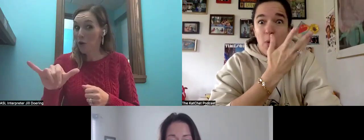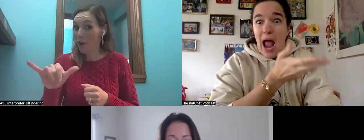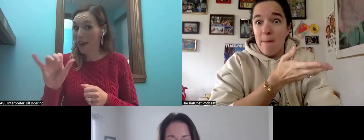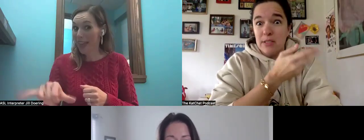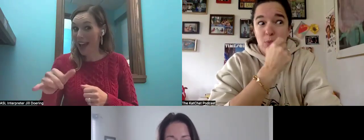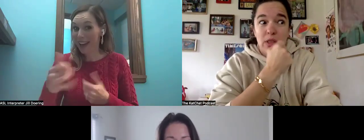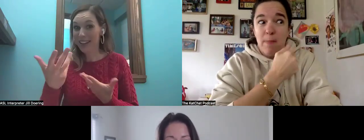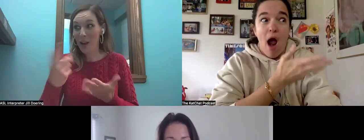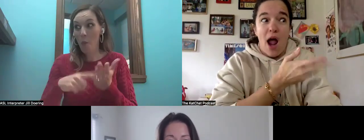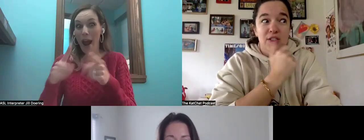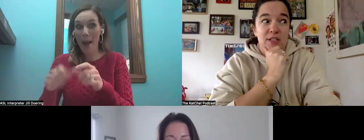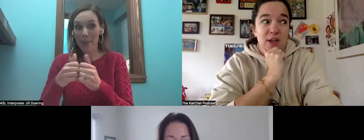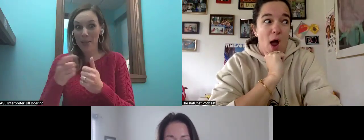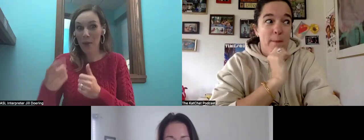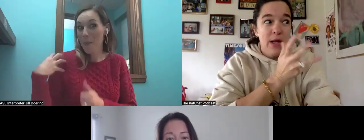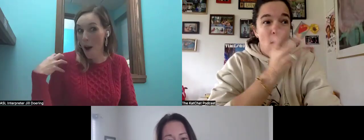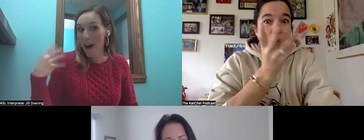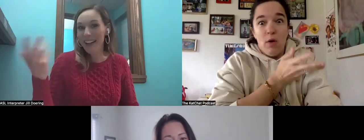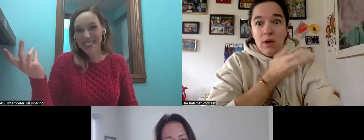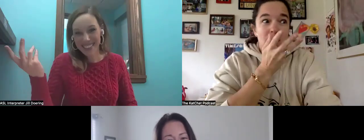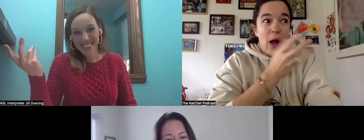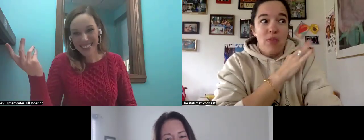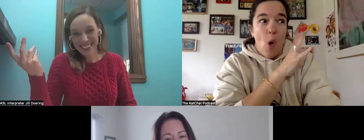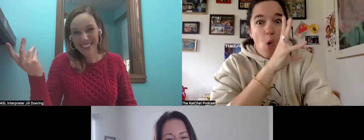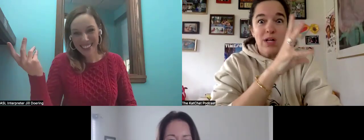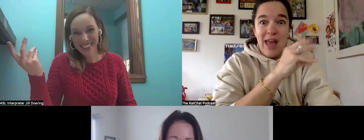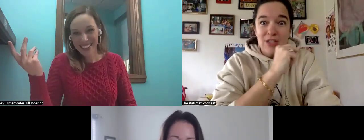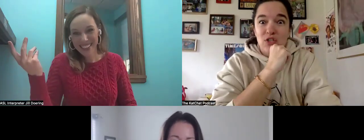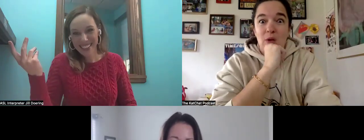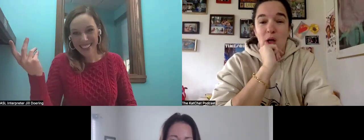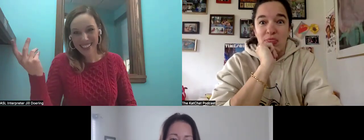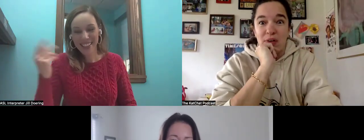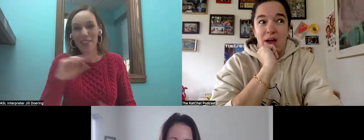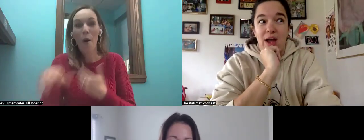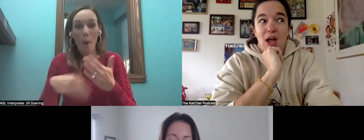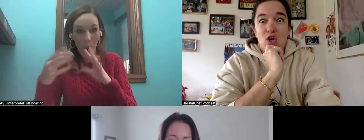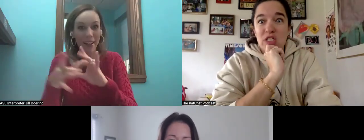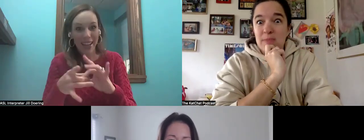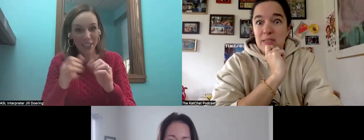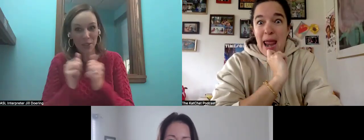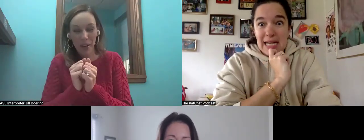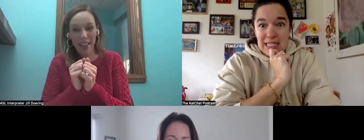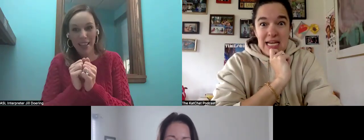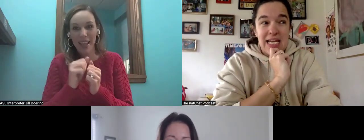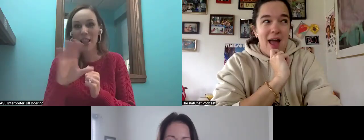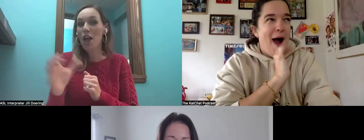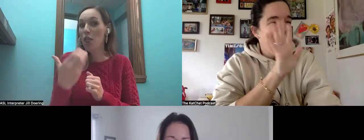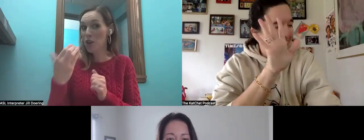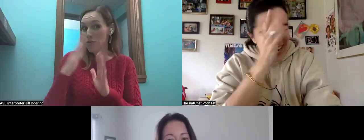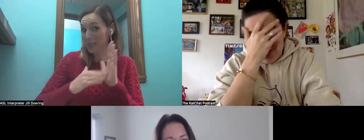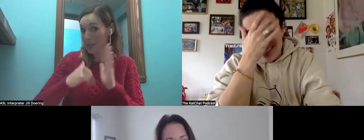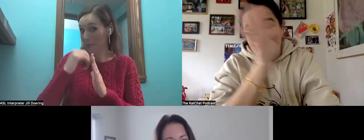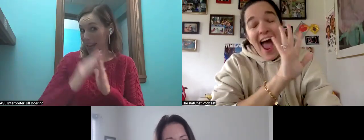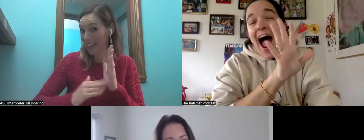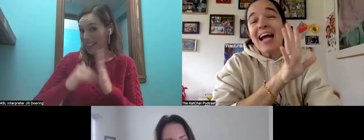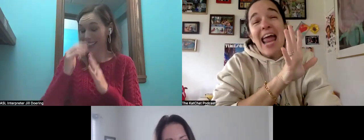about like what happens with the boss. I mean, like with the whole connection with the Christmas painting.